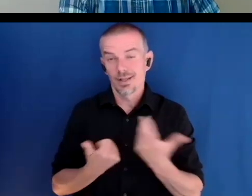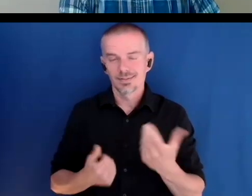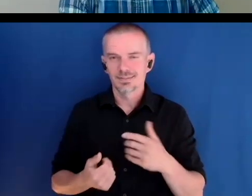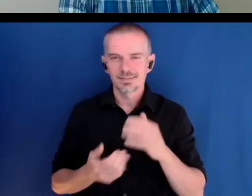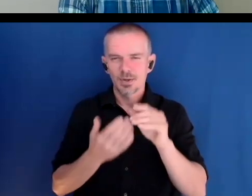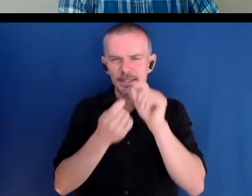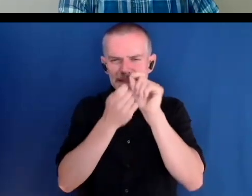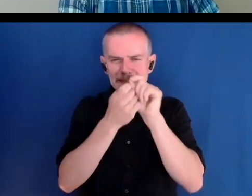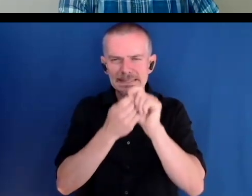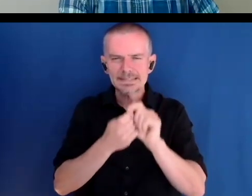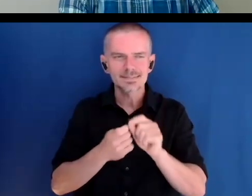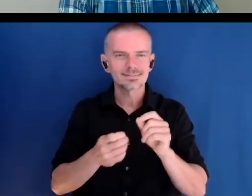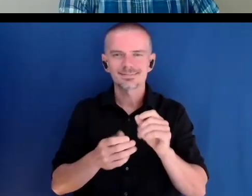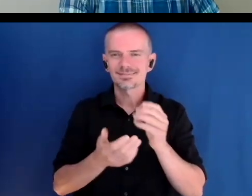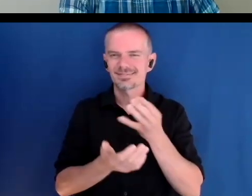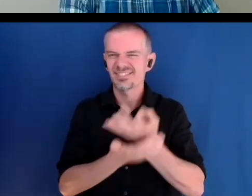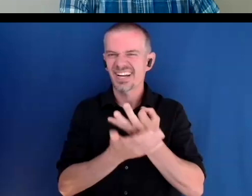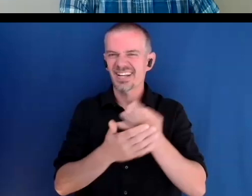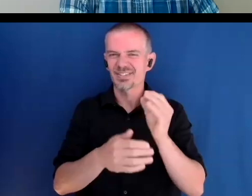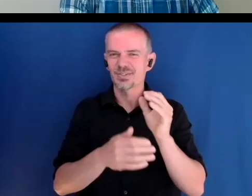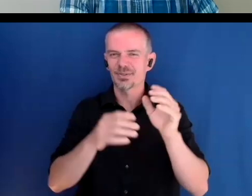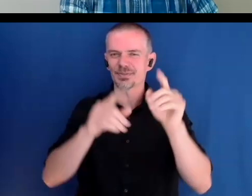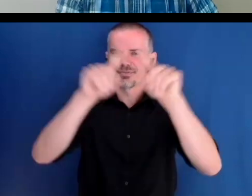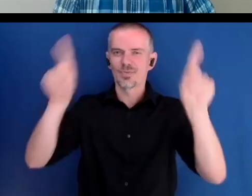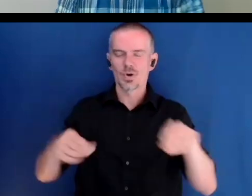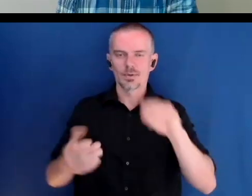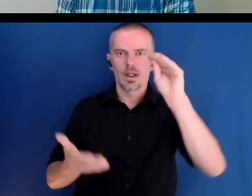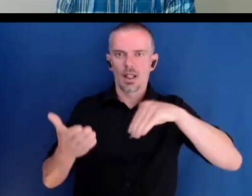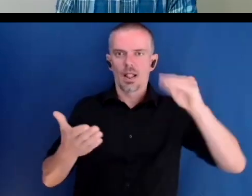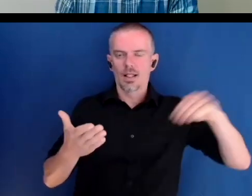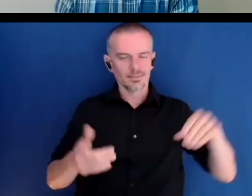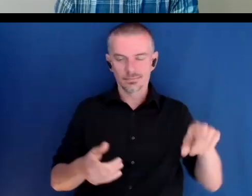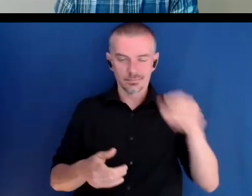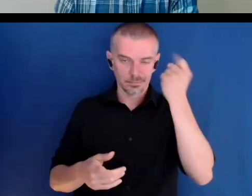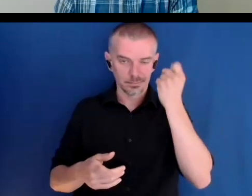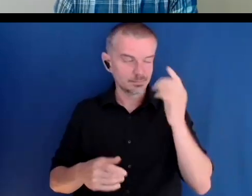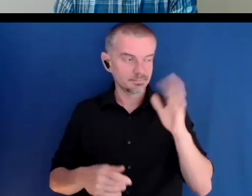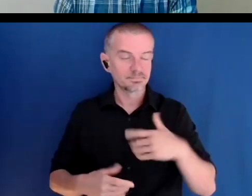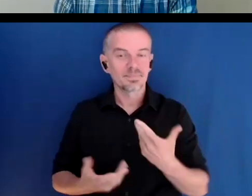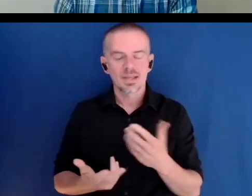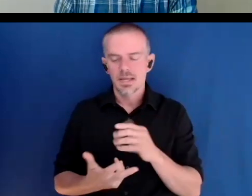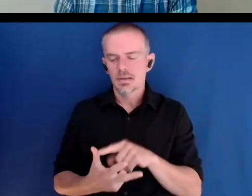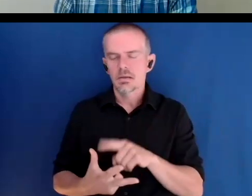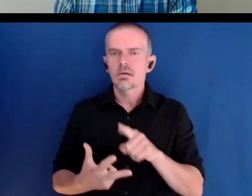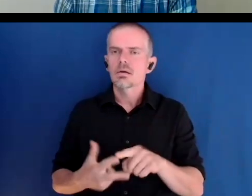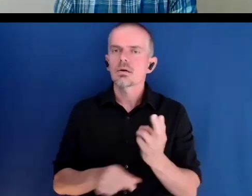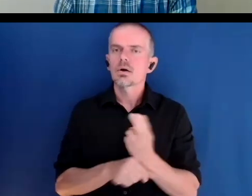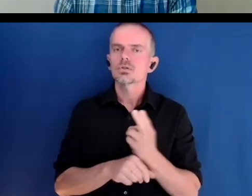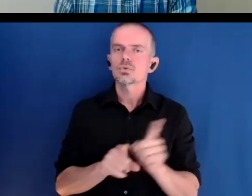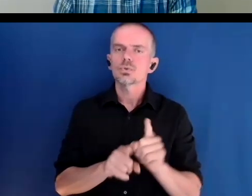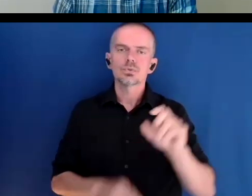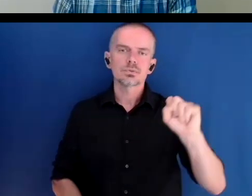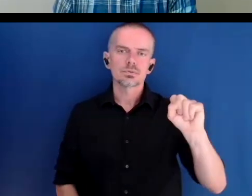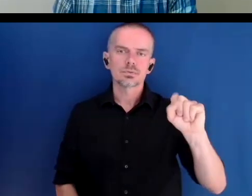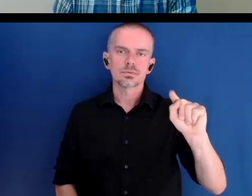financial worksheets, as anybody that's done them can imagine. We also have utilized stewardship